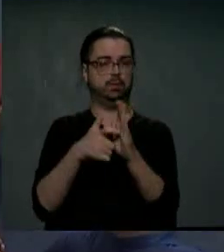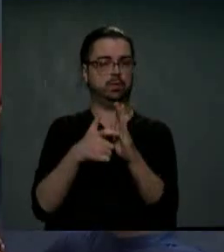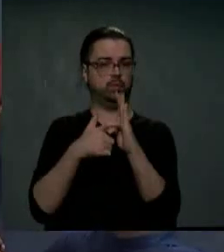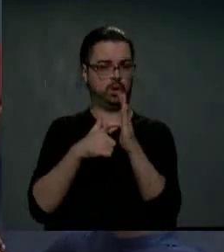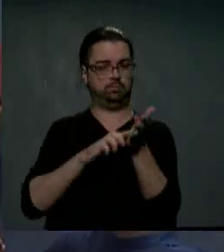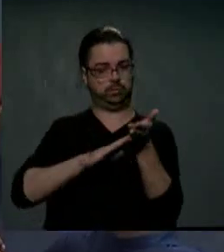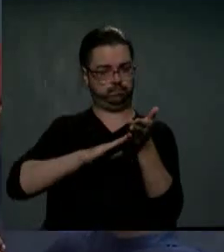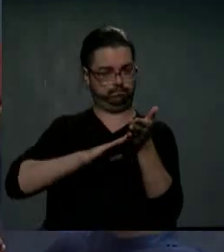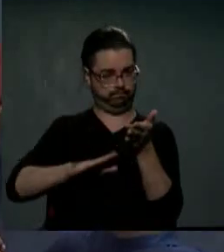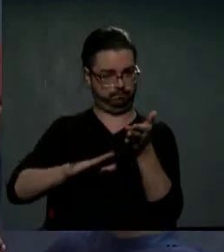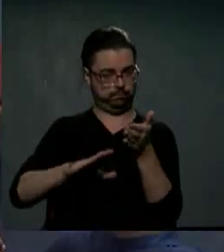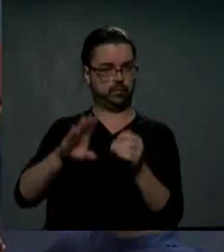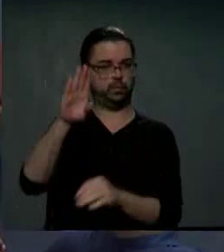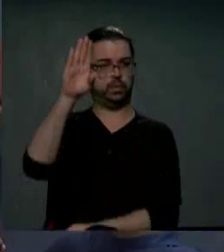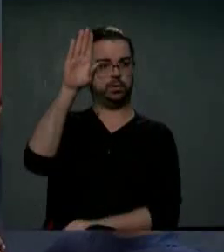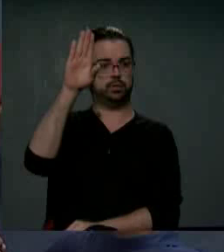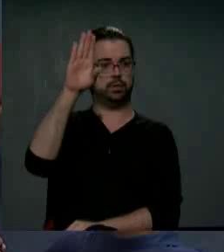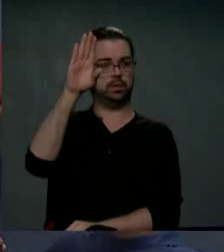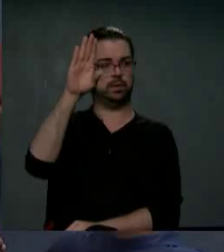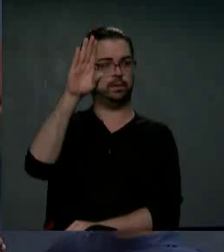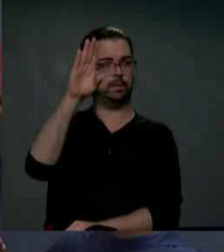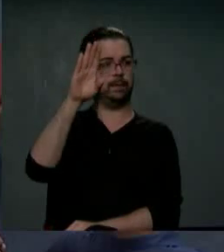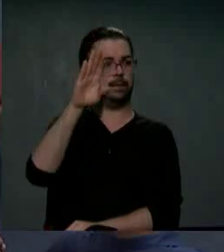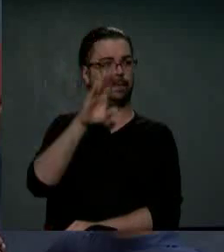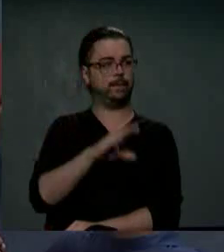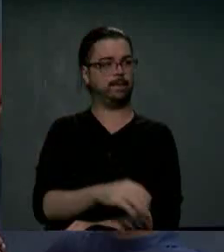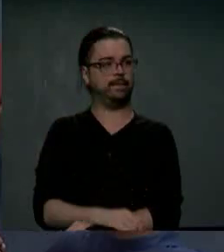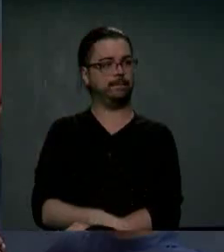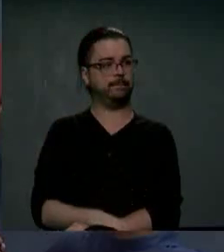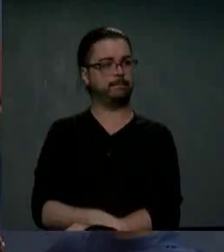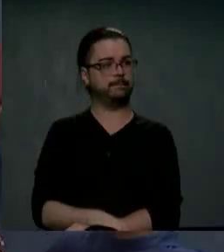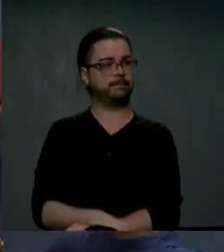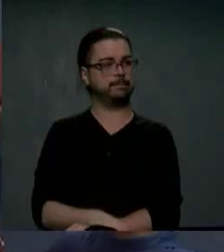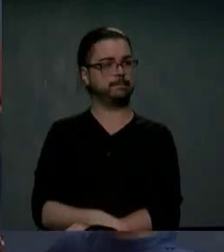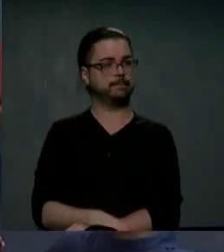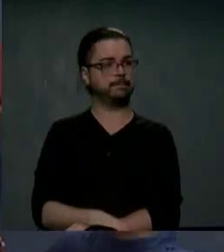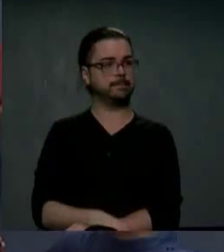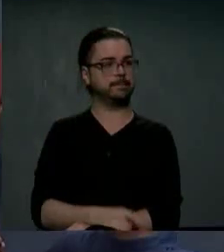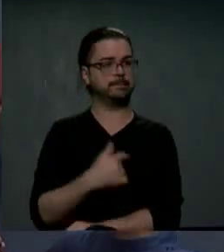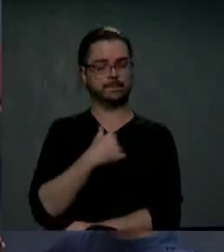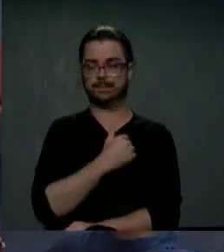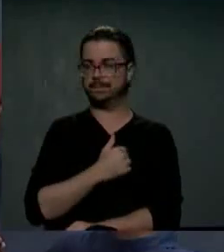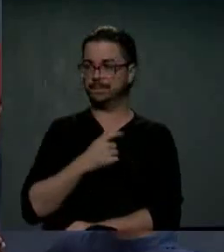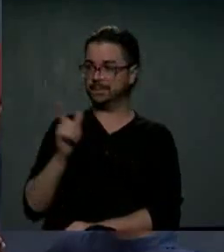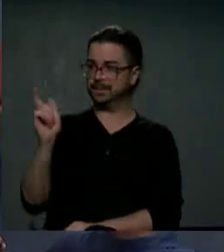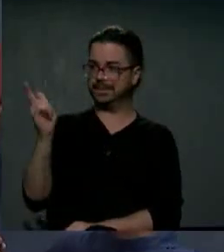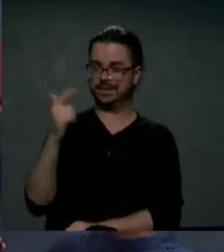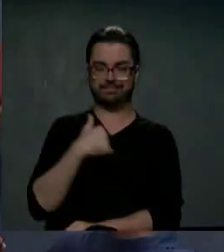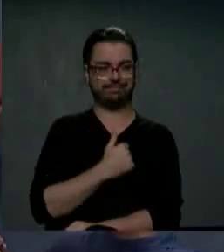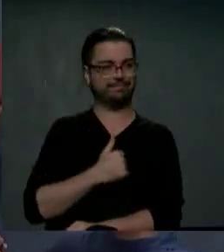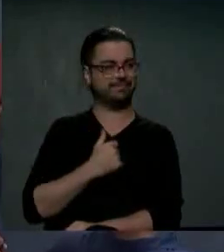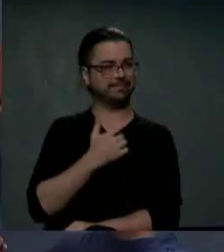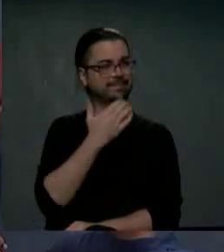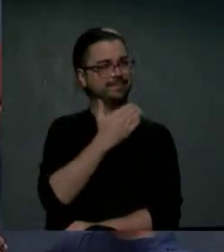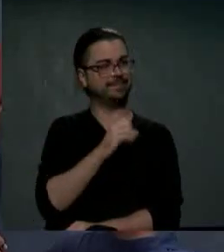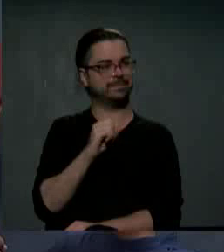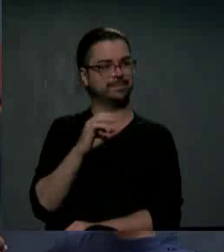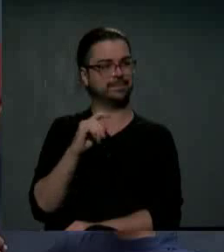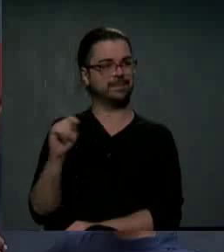requirements, raise your hand. Chairman, I'll second that. Second. Sorry about that. Thank you,